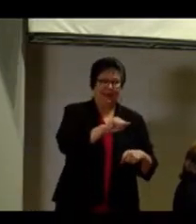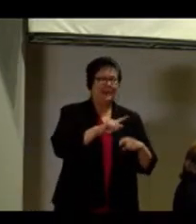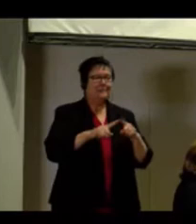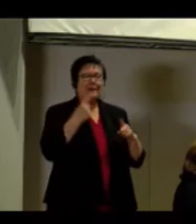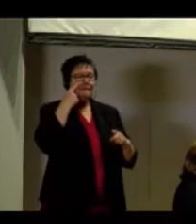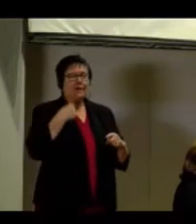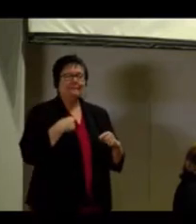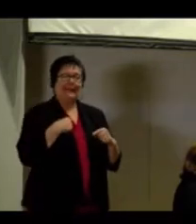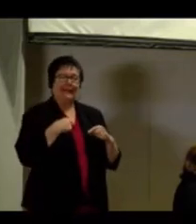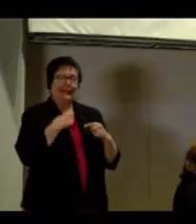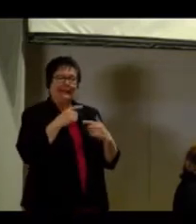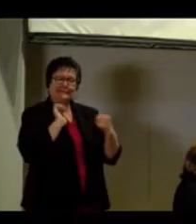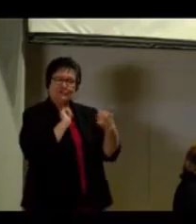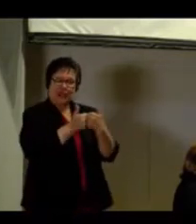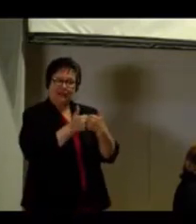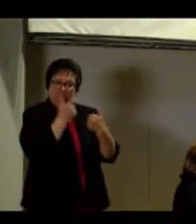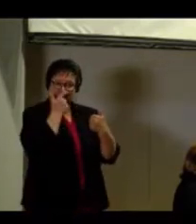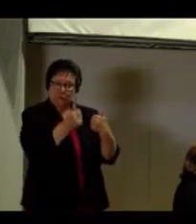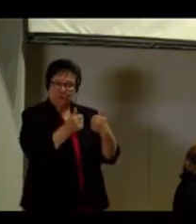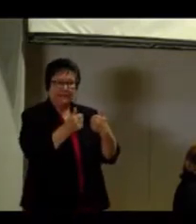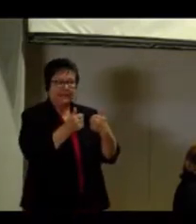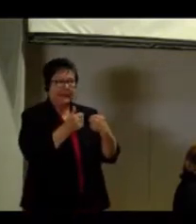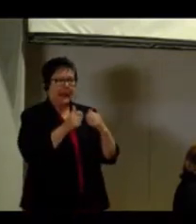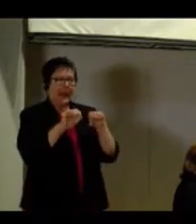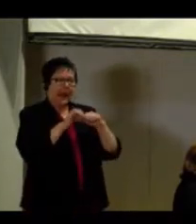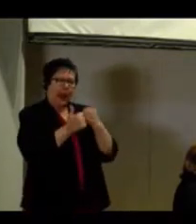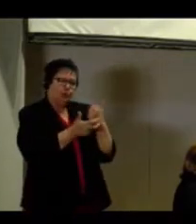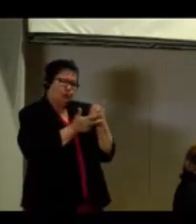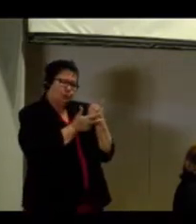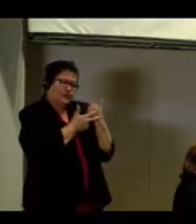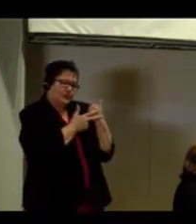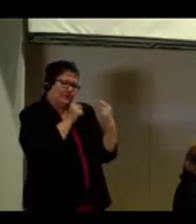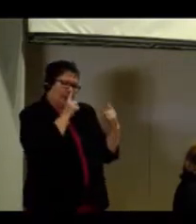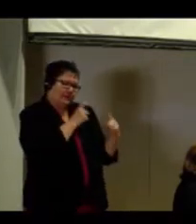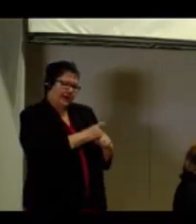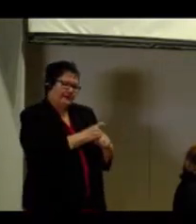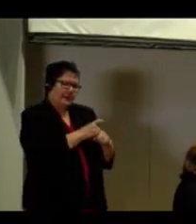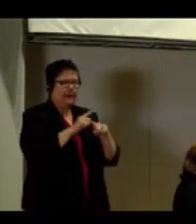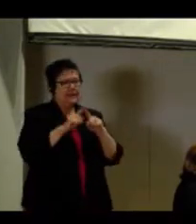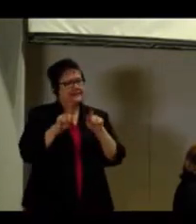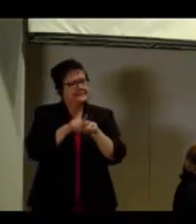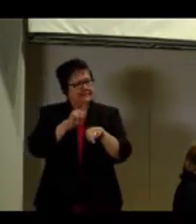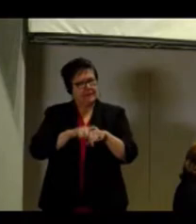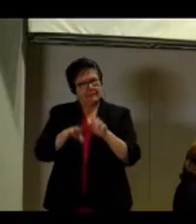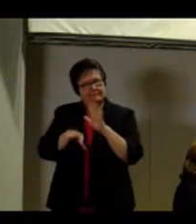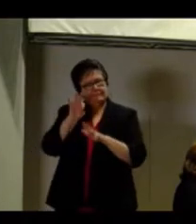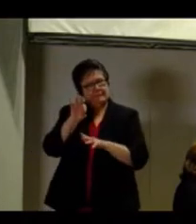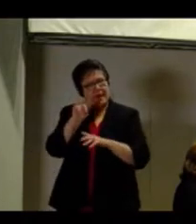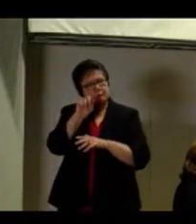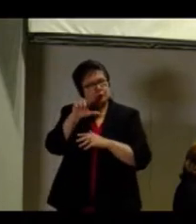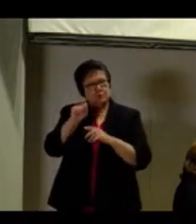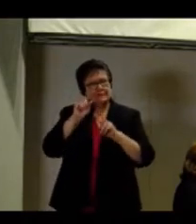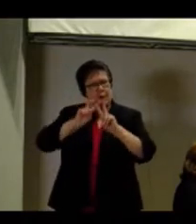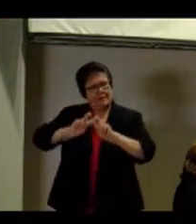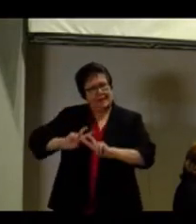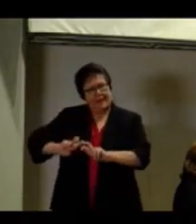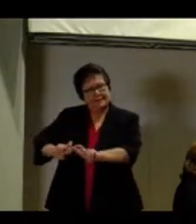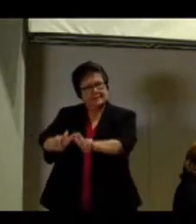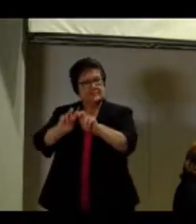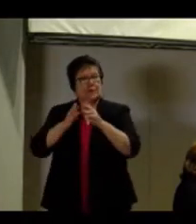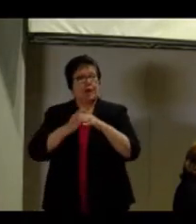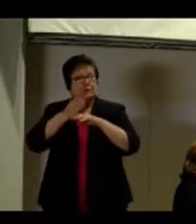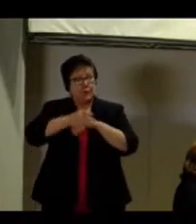interesting as a challenge, but preserving some of the complexity of our data, but finding tools for analysis across types of